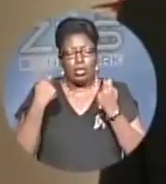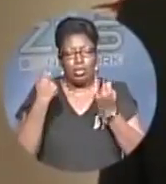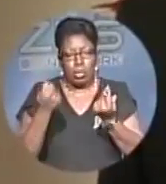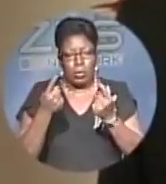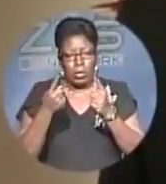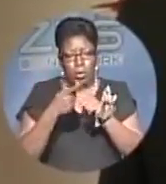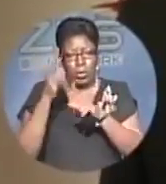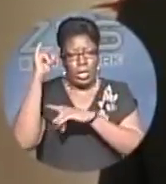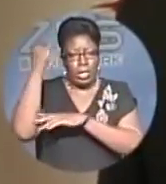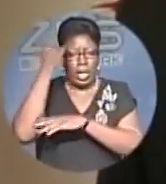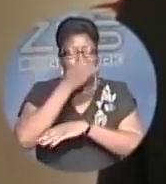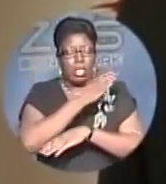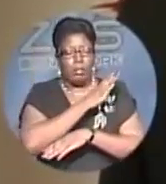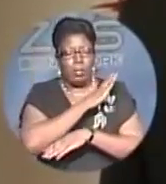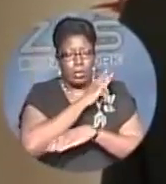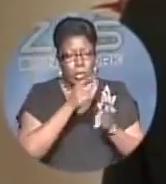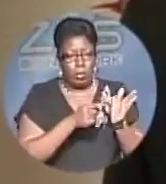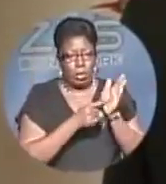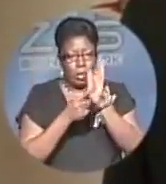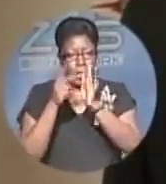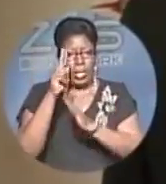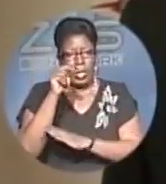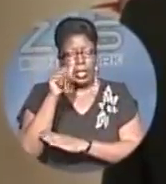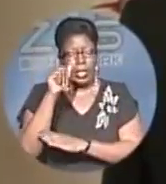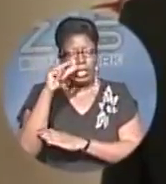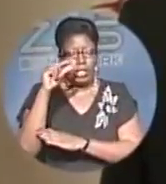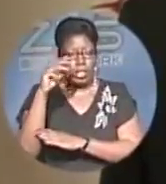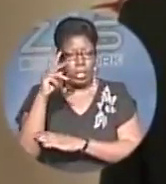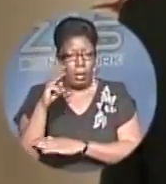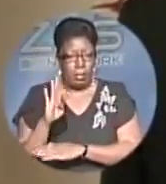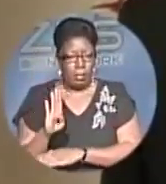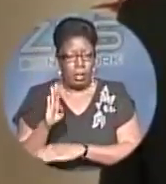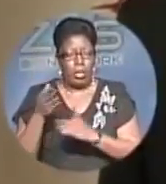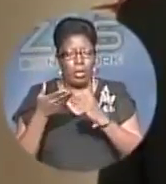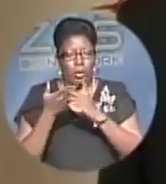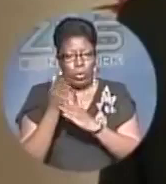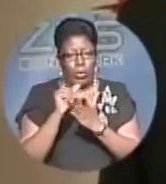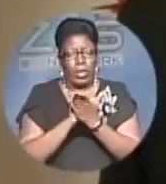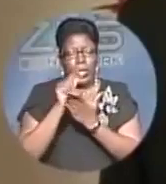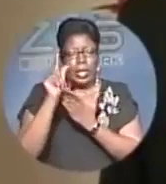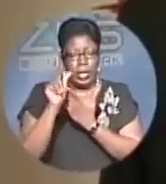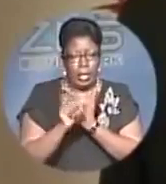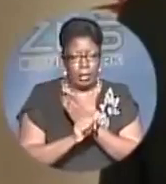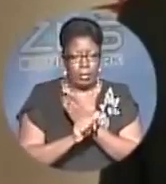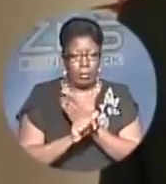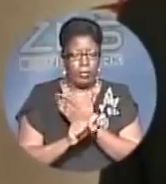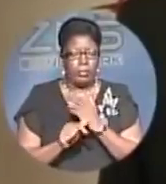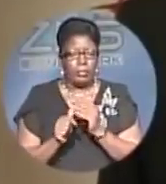Jackson Burnside is on display at NAGB through April. Giovanni Stewart, ZNS News.